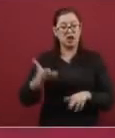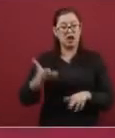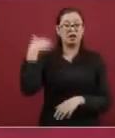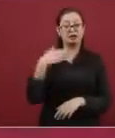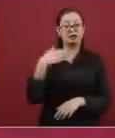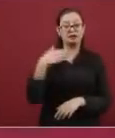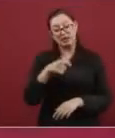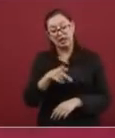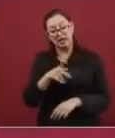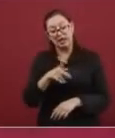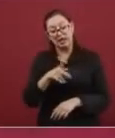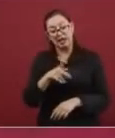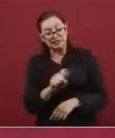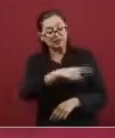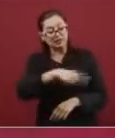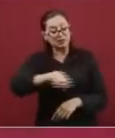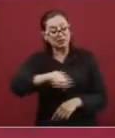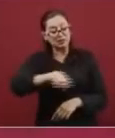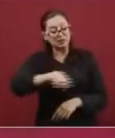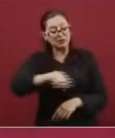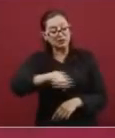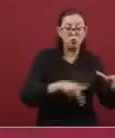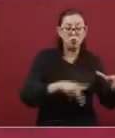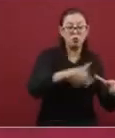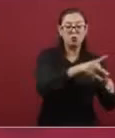for the extermination